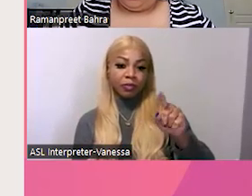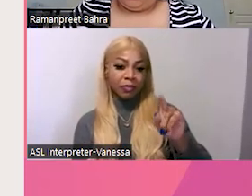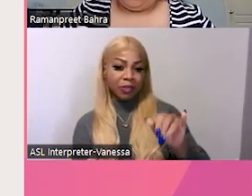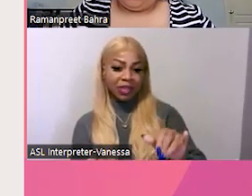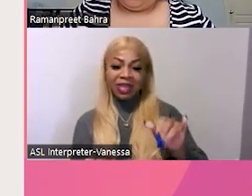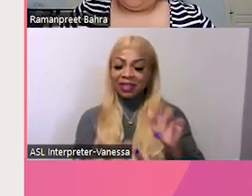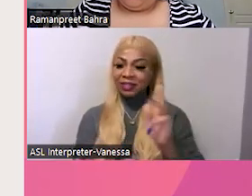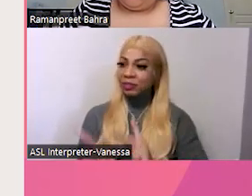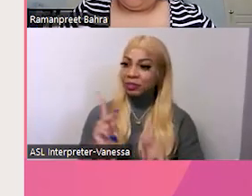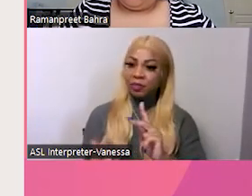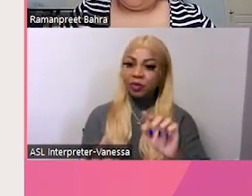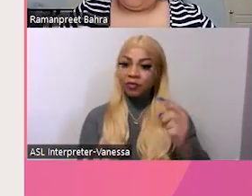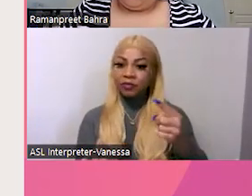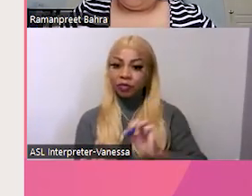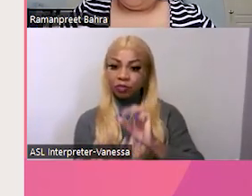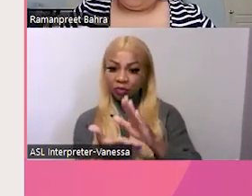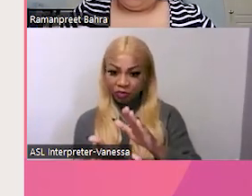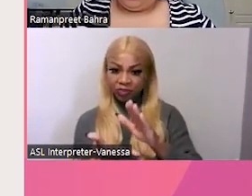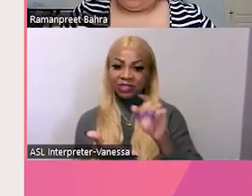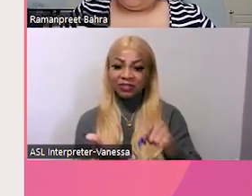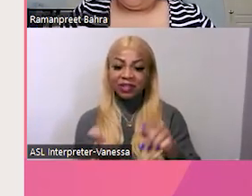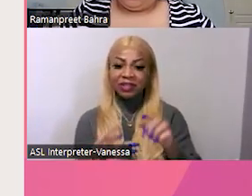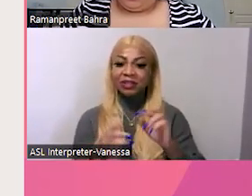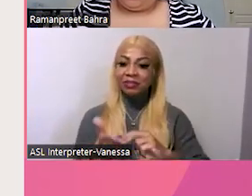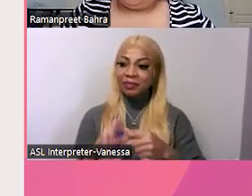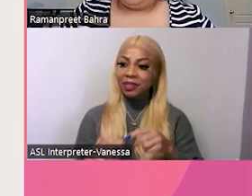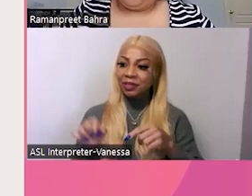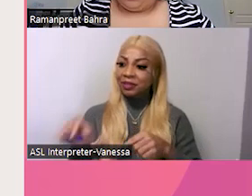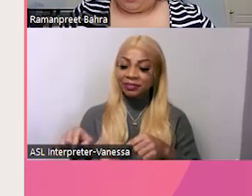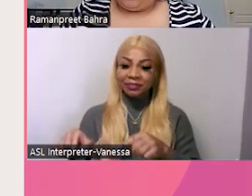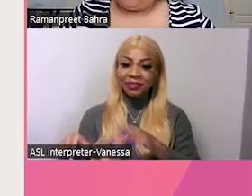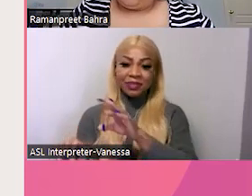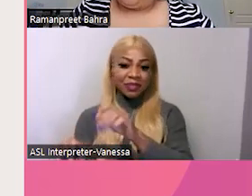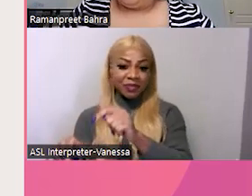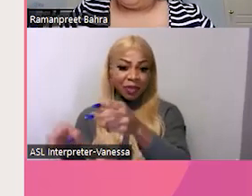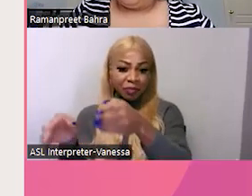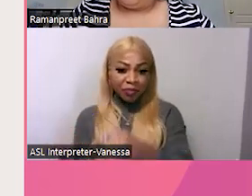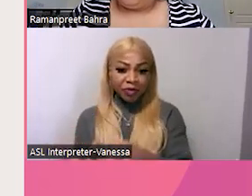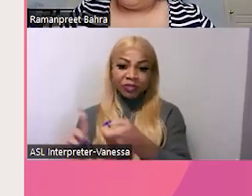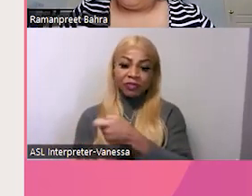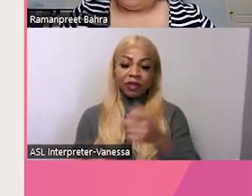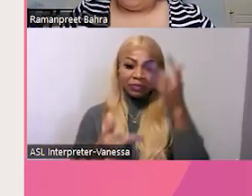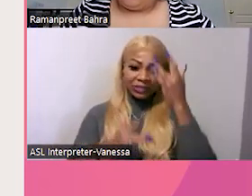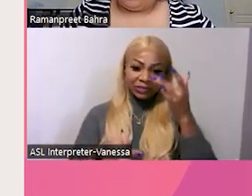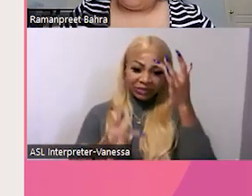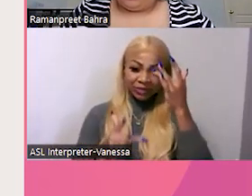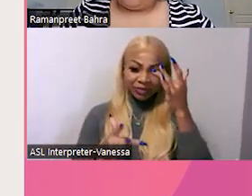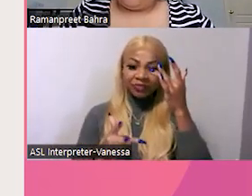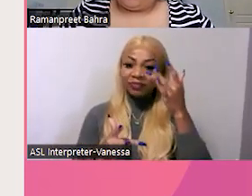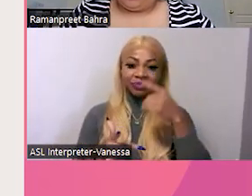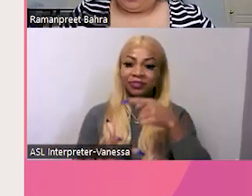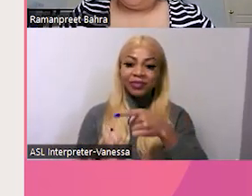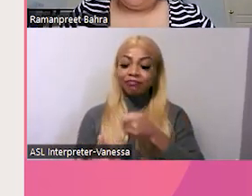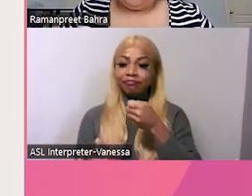first approach that's meant to differentiate the fat person, from the, quote, disease of obesity that they're afflicted